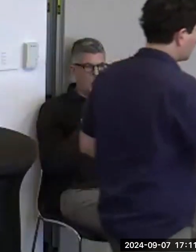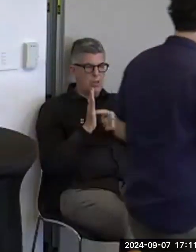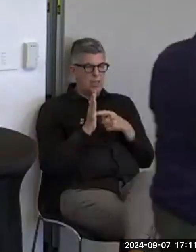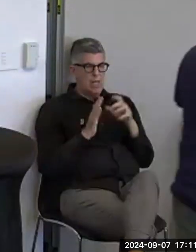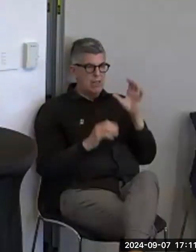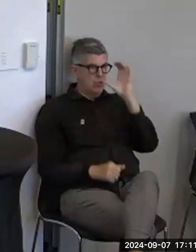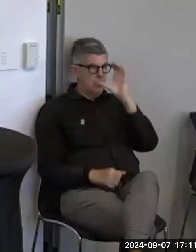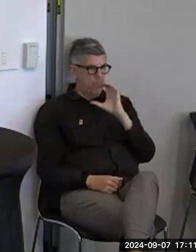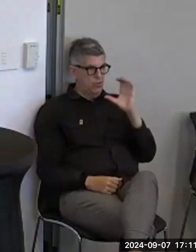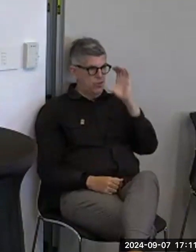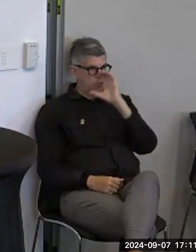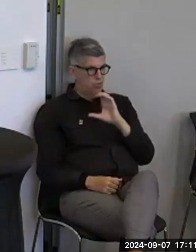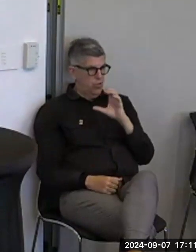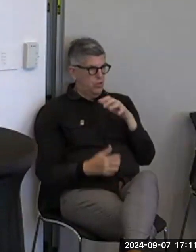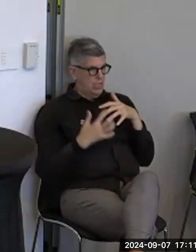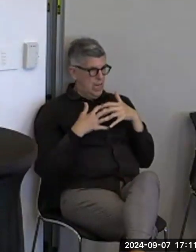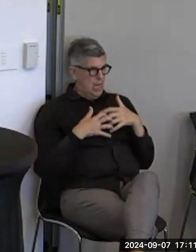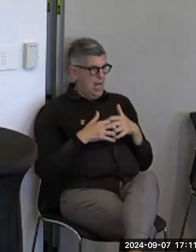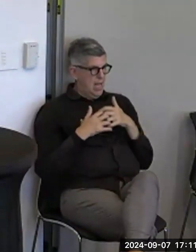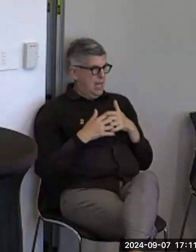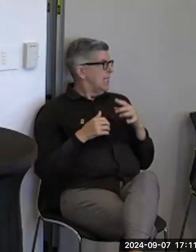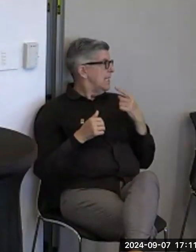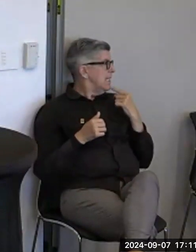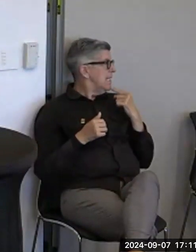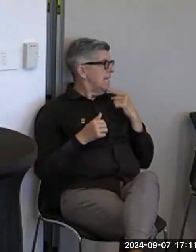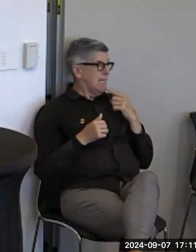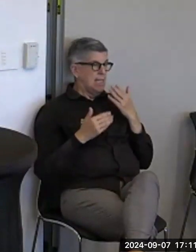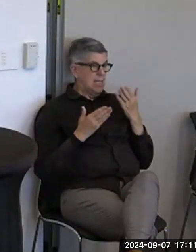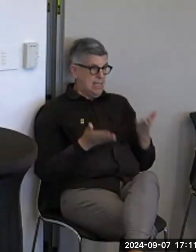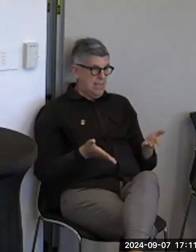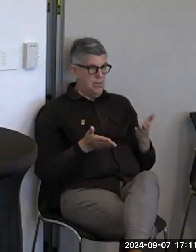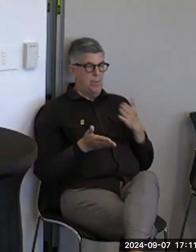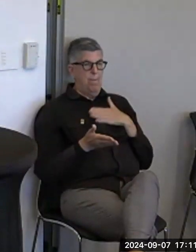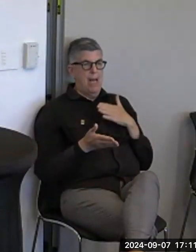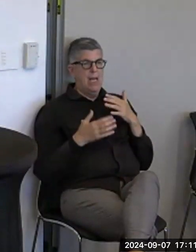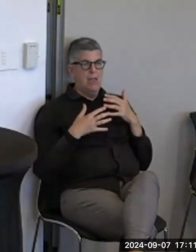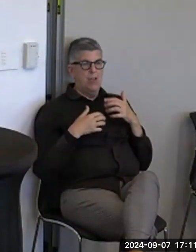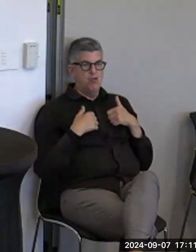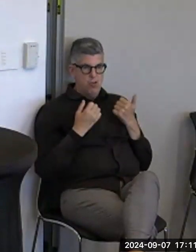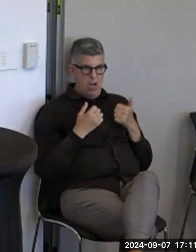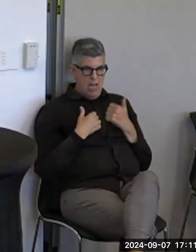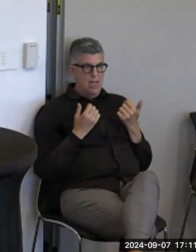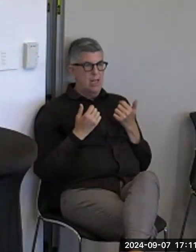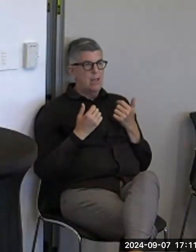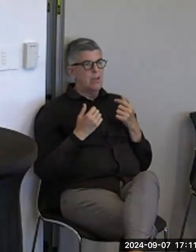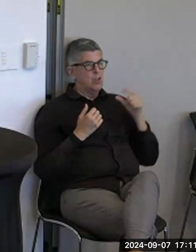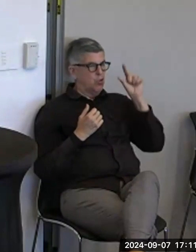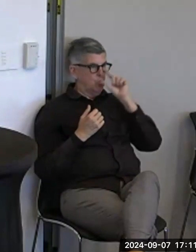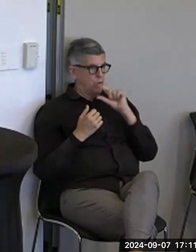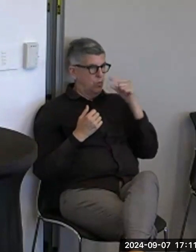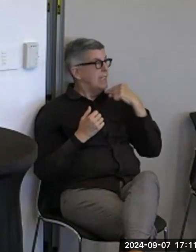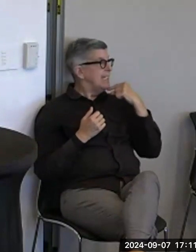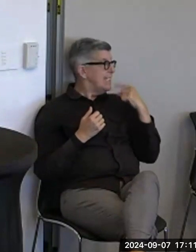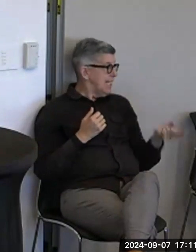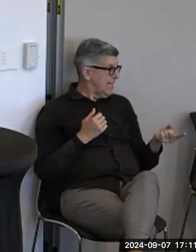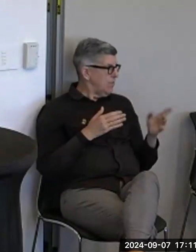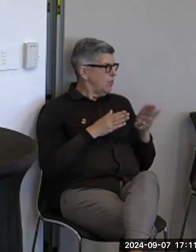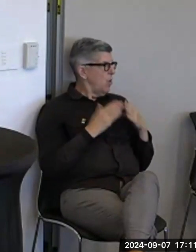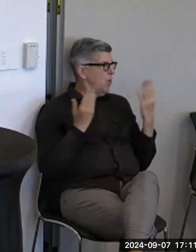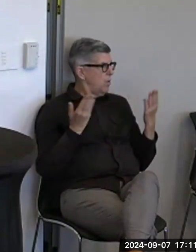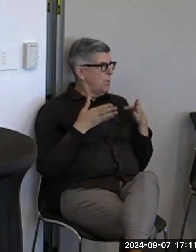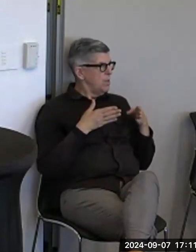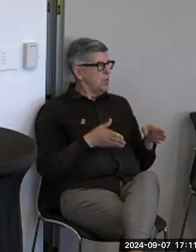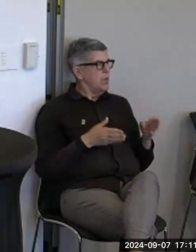engine, and it's saying, here's my address, and then Google tells the results of that to OpenStreetMap.